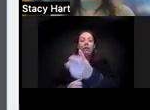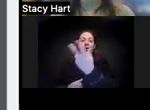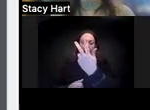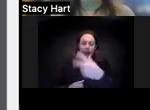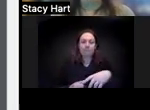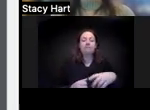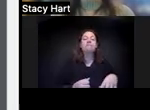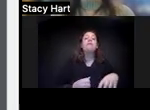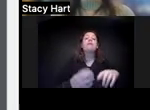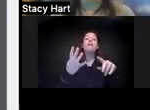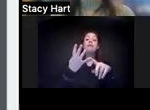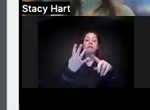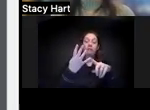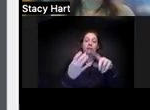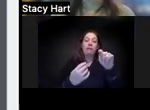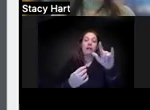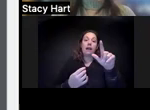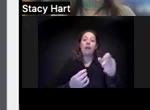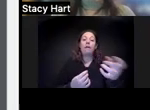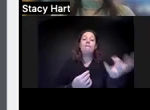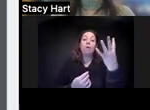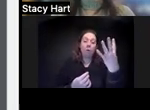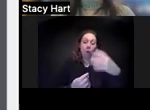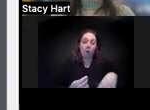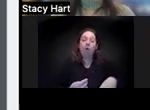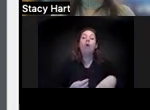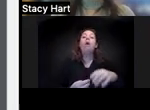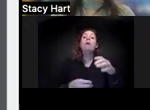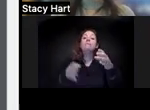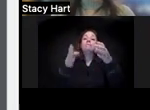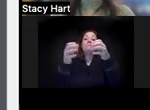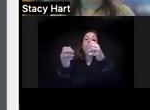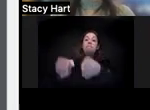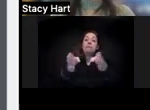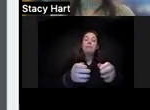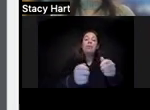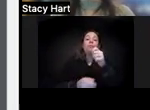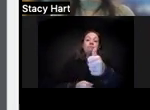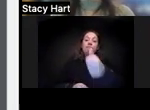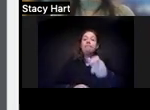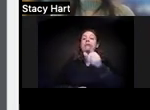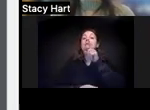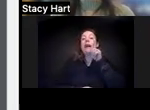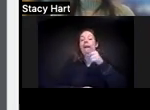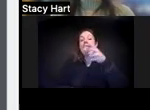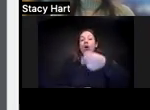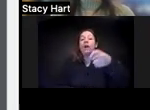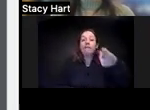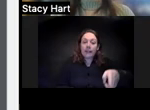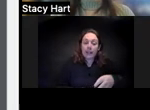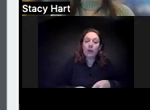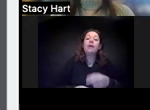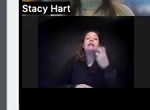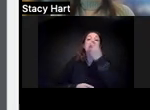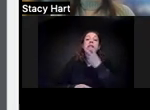who are deaf or hard of hearing, people with speech disabilities have the right to use the telephone service, and they